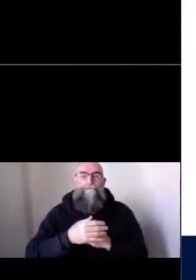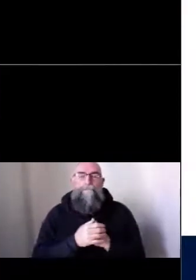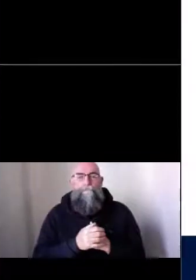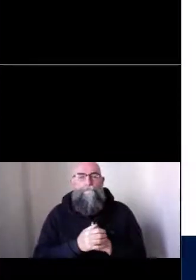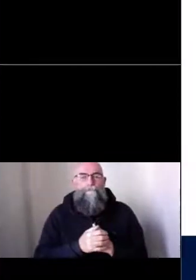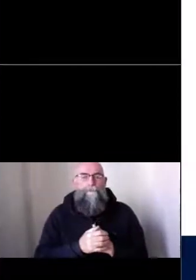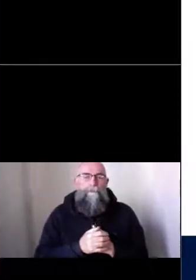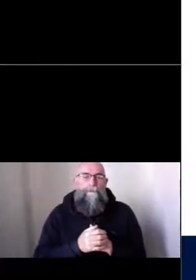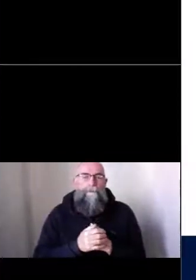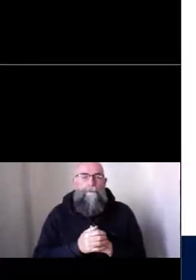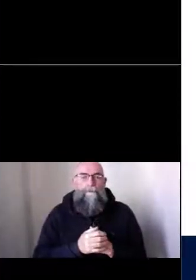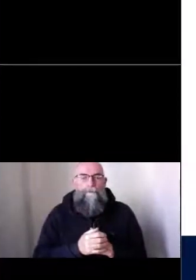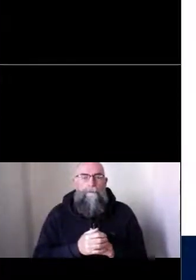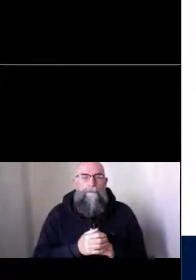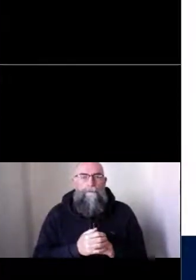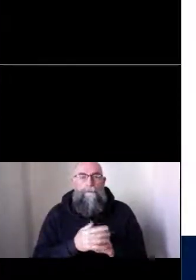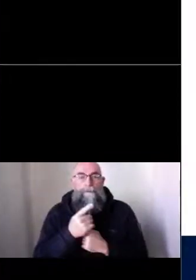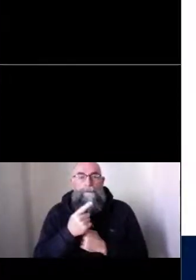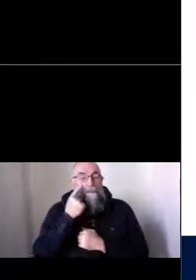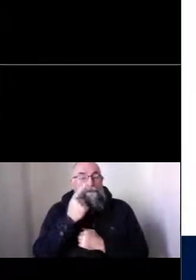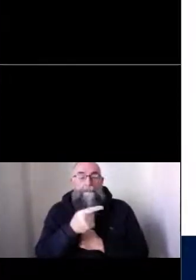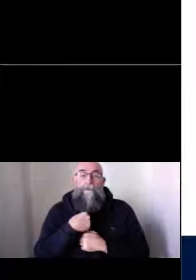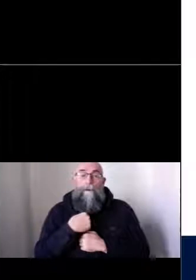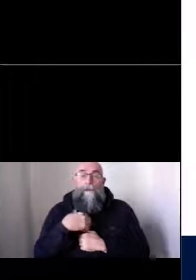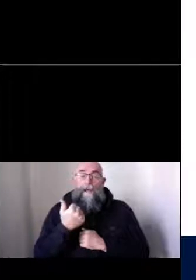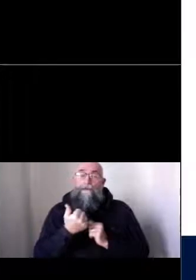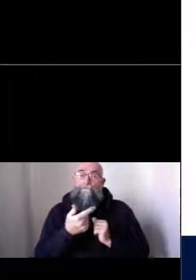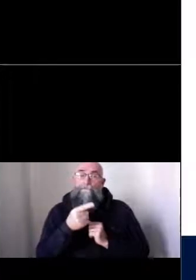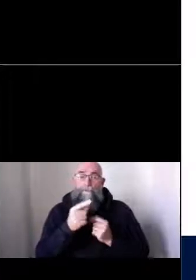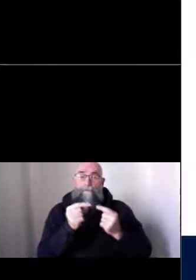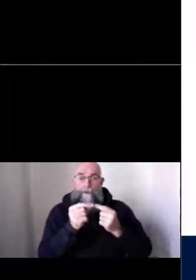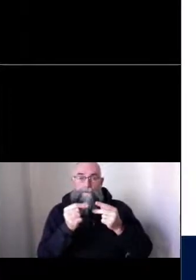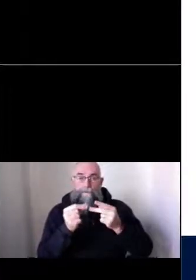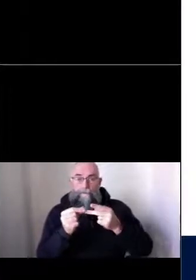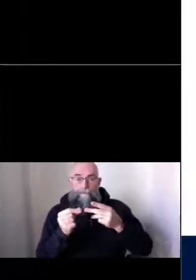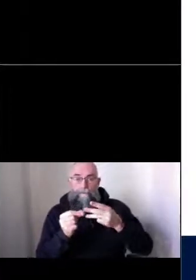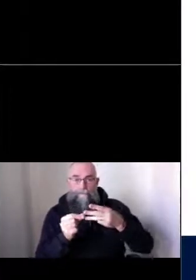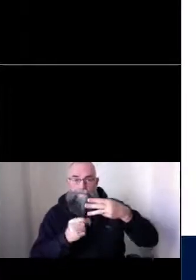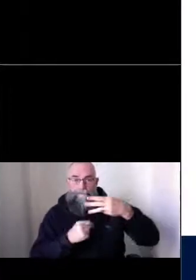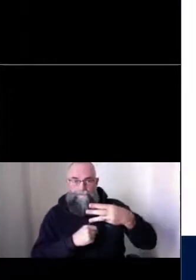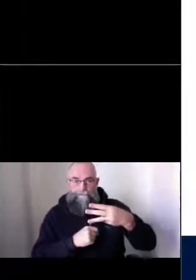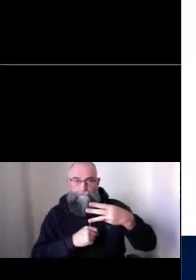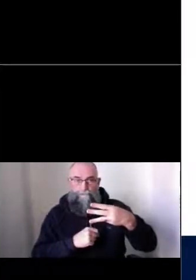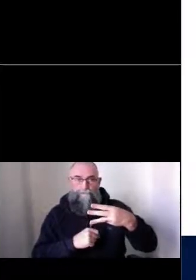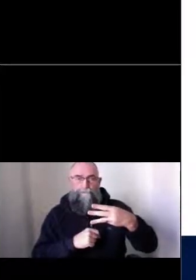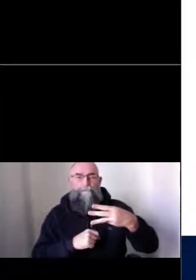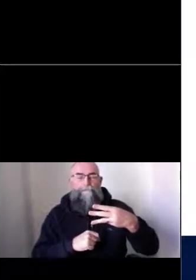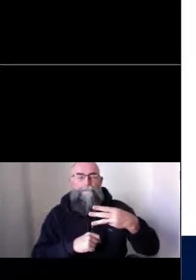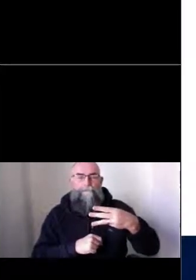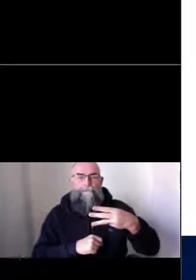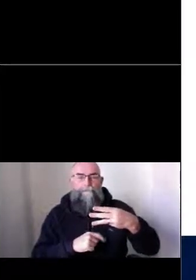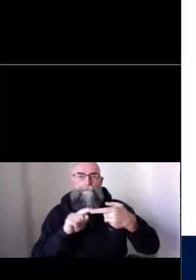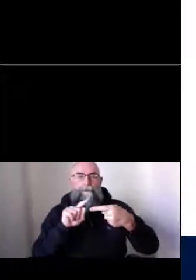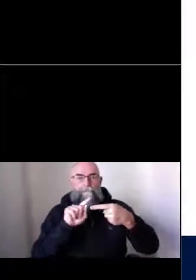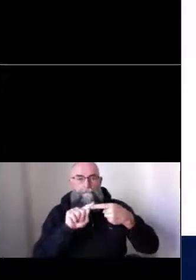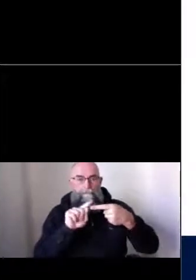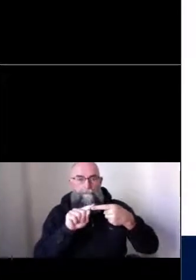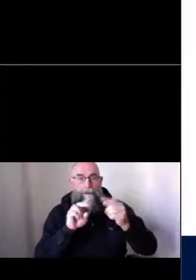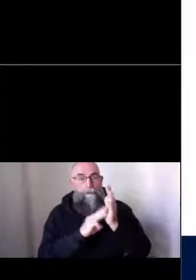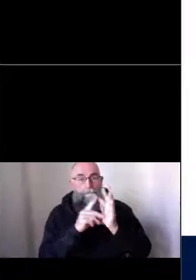please. So your application will be assessed against 3 criteria, and these are